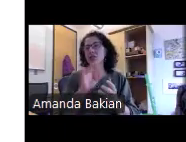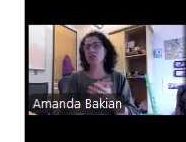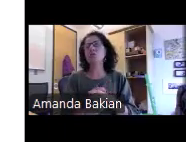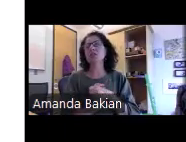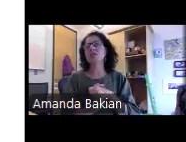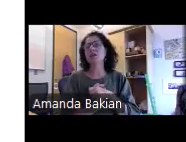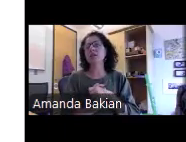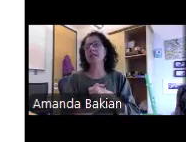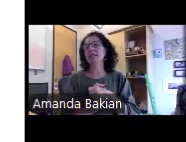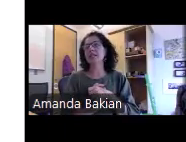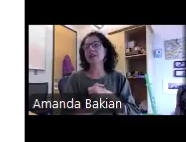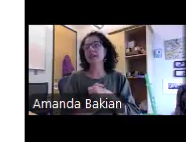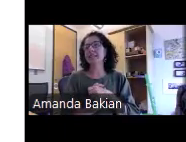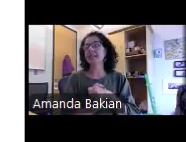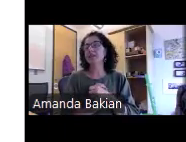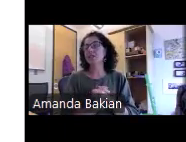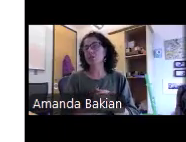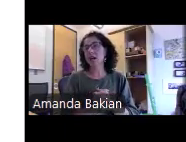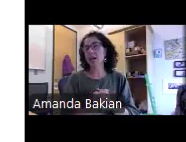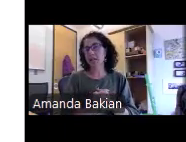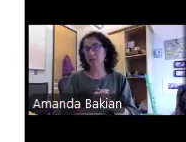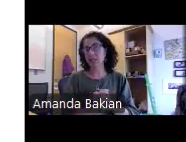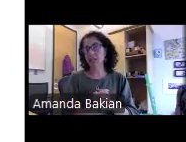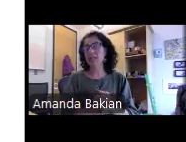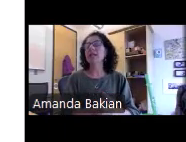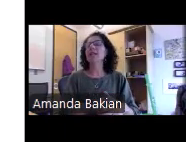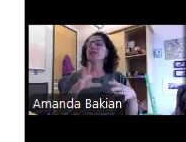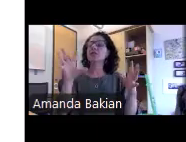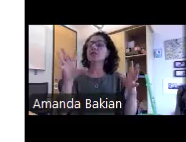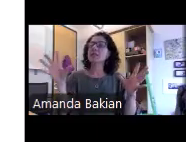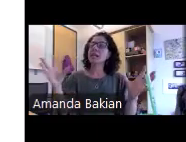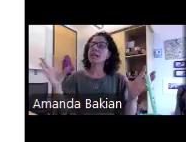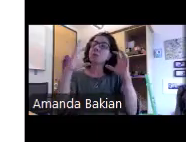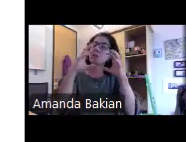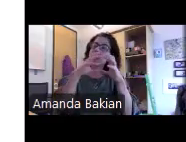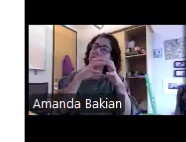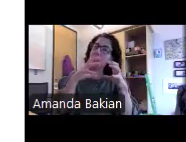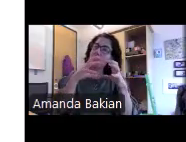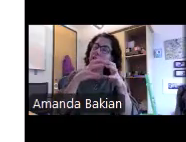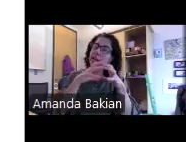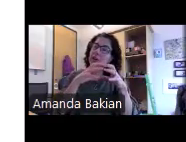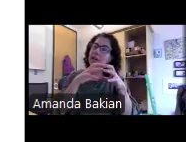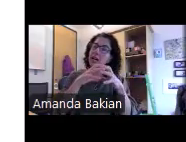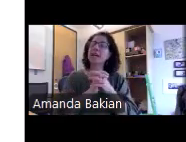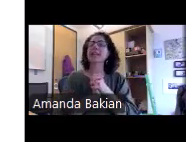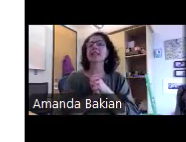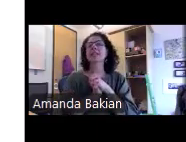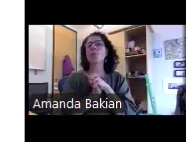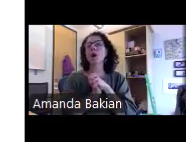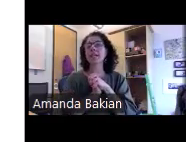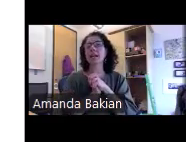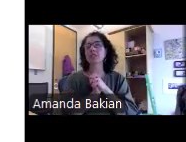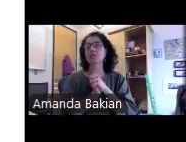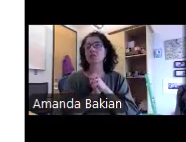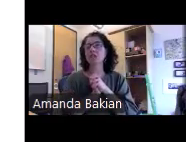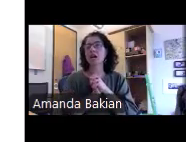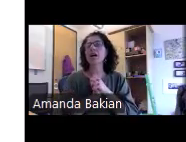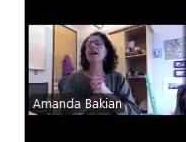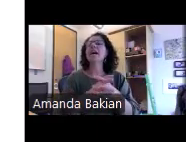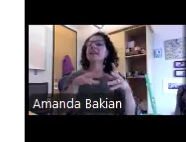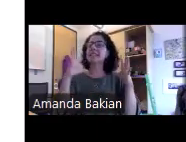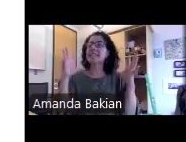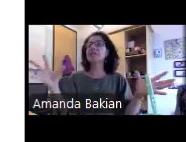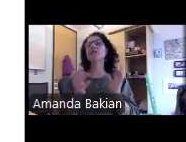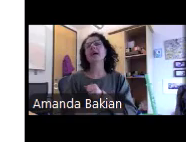in 2002, we started in Salt Lake, Davis, and Utah counties. In 2008, we were a smaller area in 1 county in